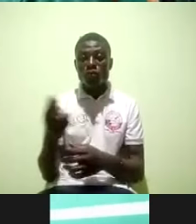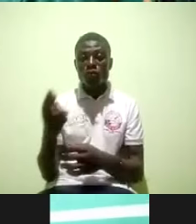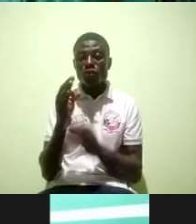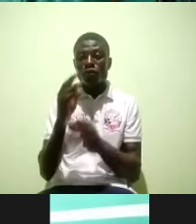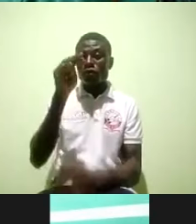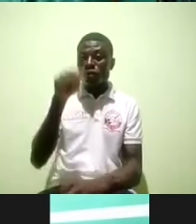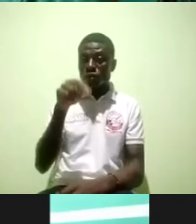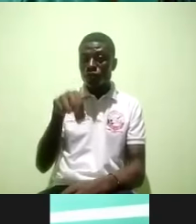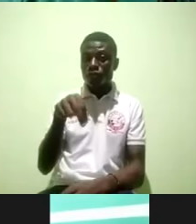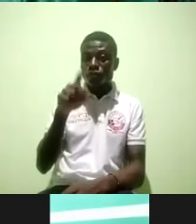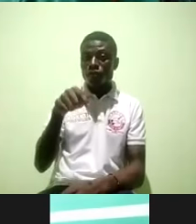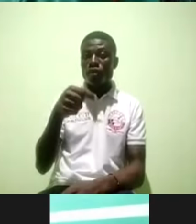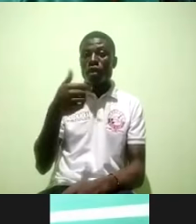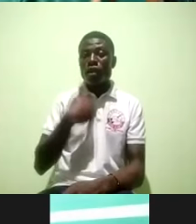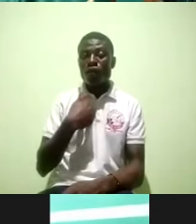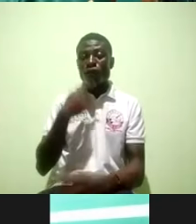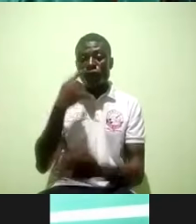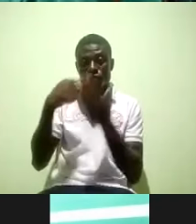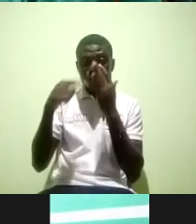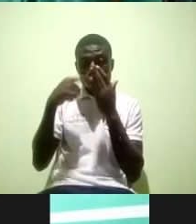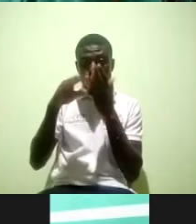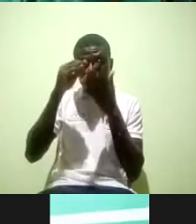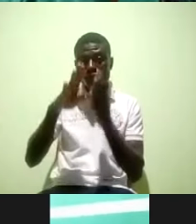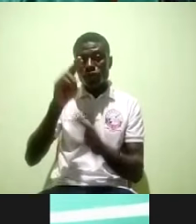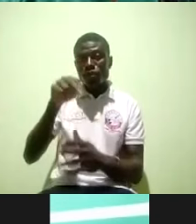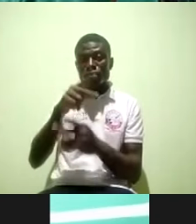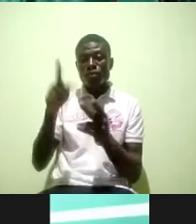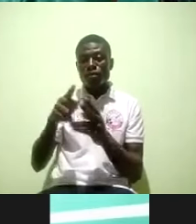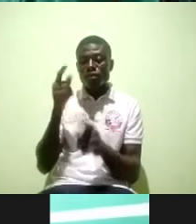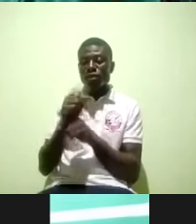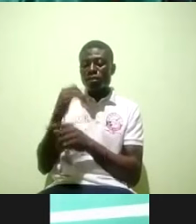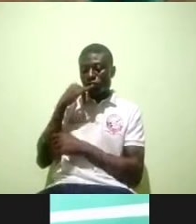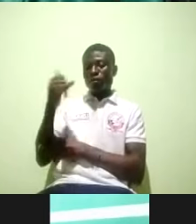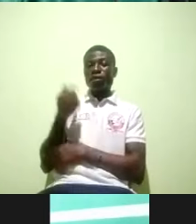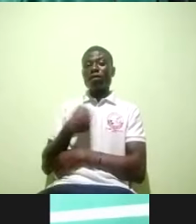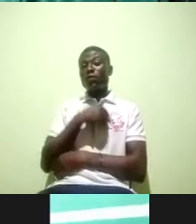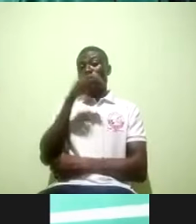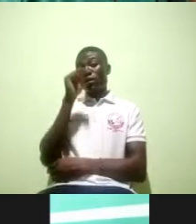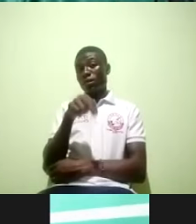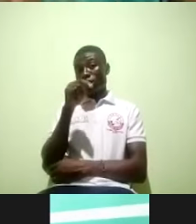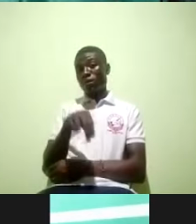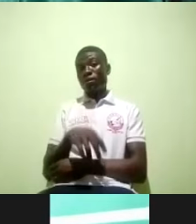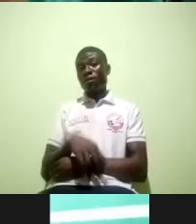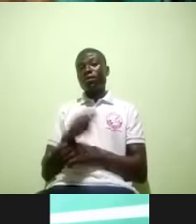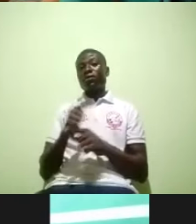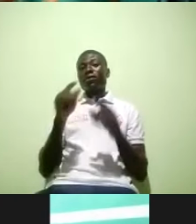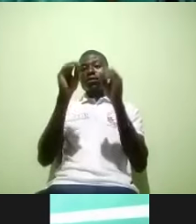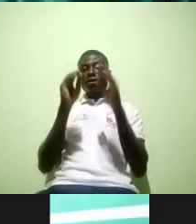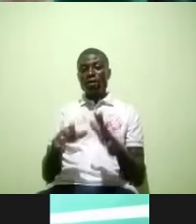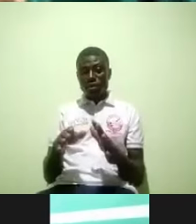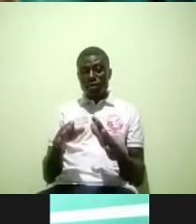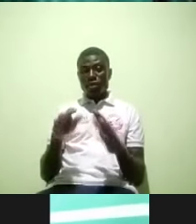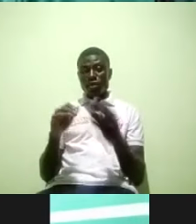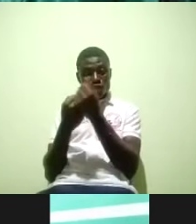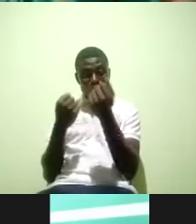to assess a student and you need where to go, give us a call. If you need great teachers to assist your child